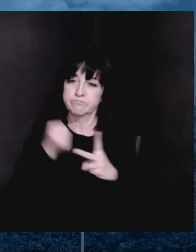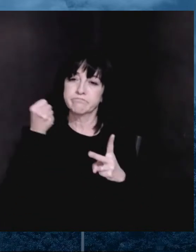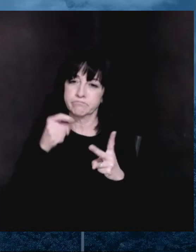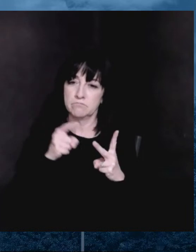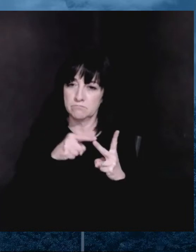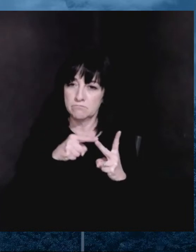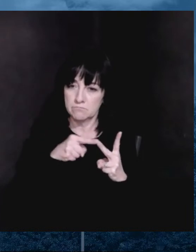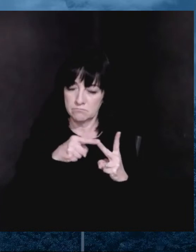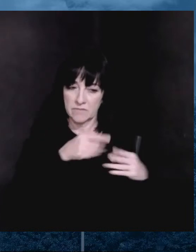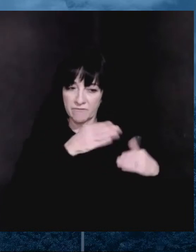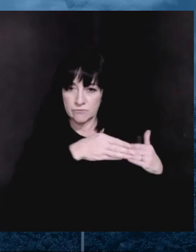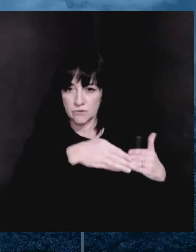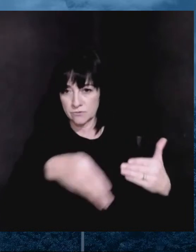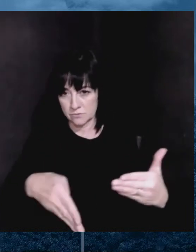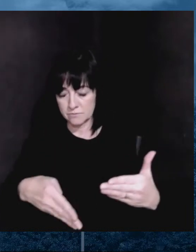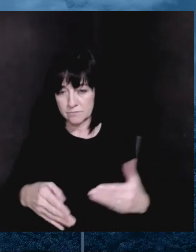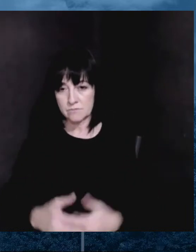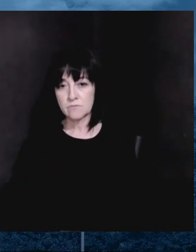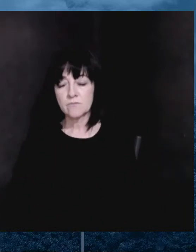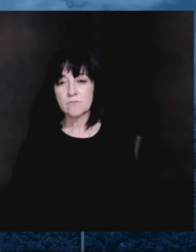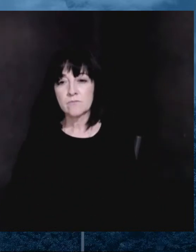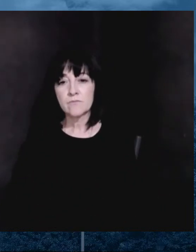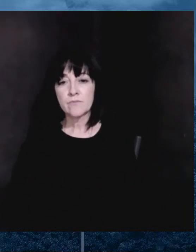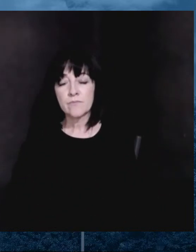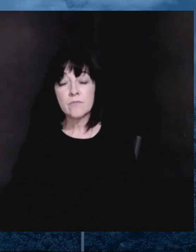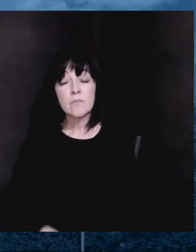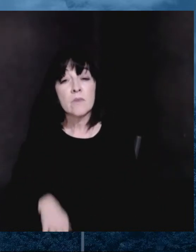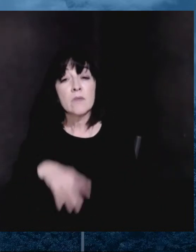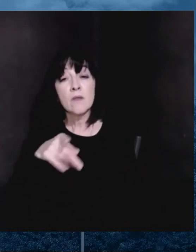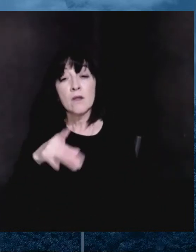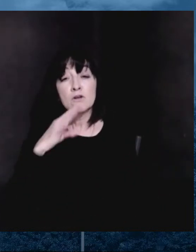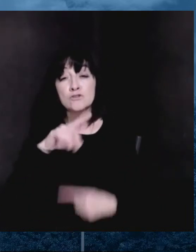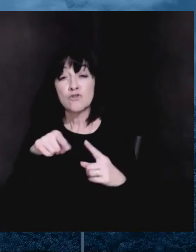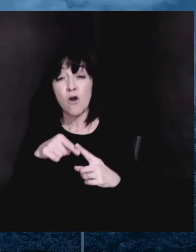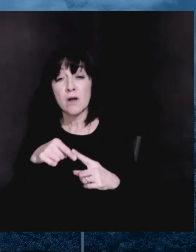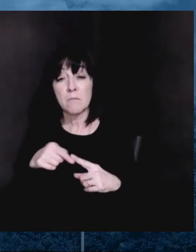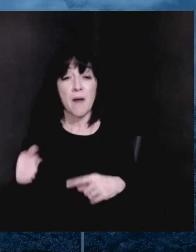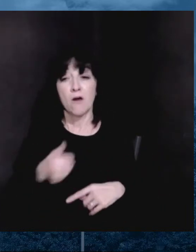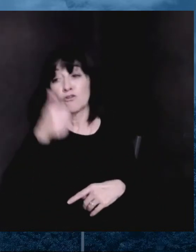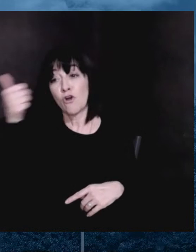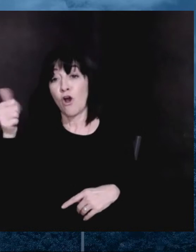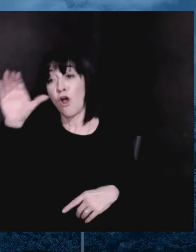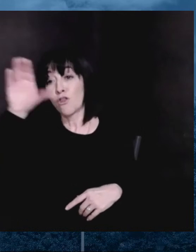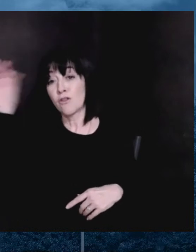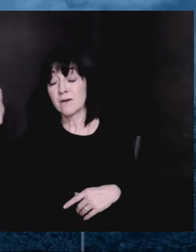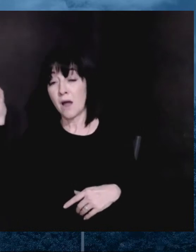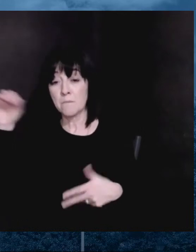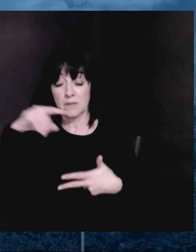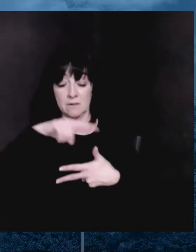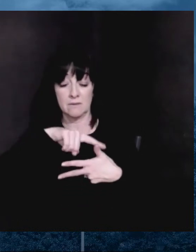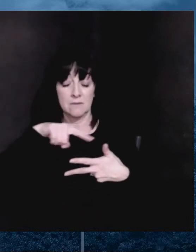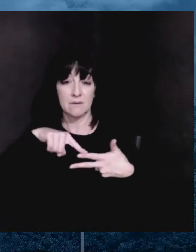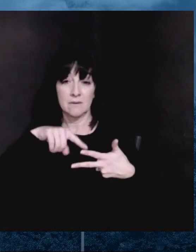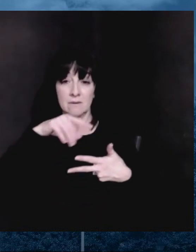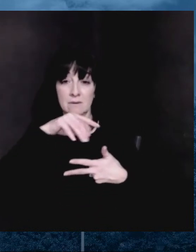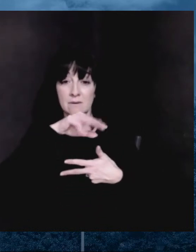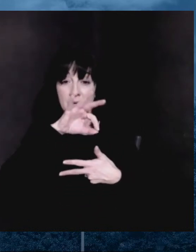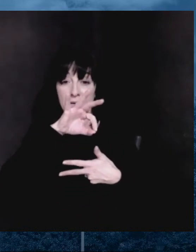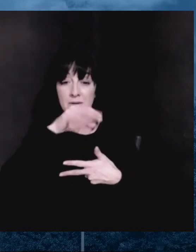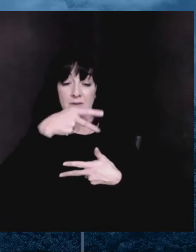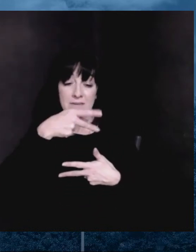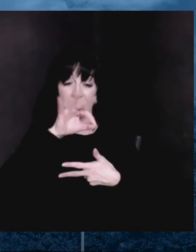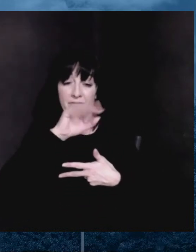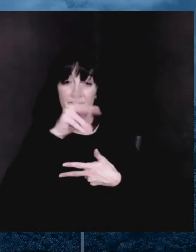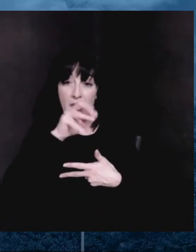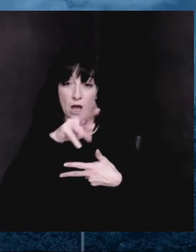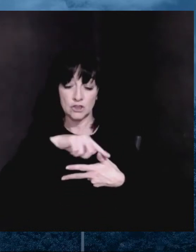to what vaccines are next around the corner, in addition to Pfizer and Moderna, we just don't know right